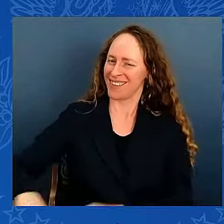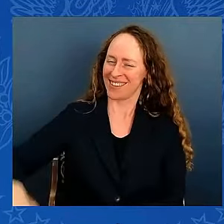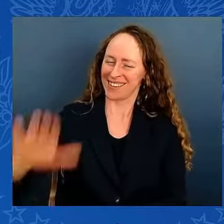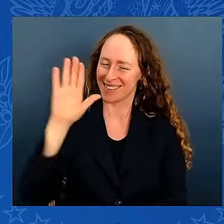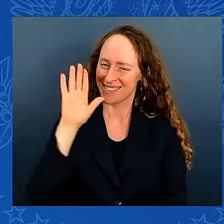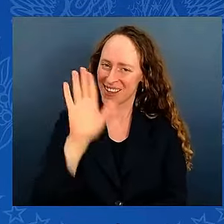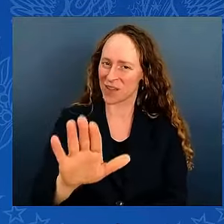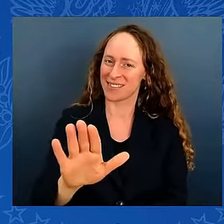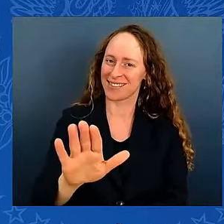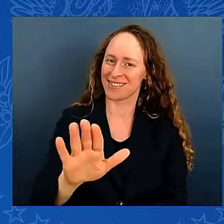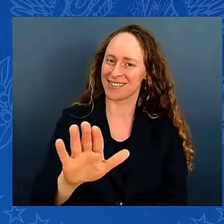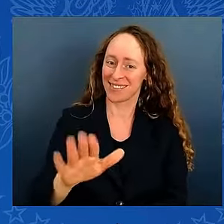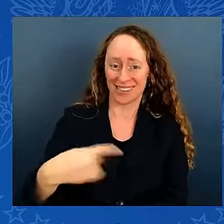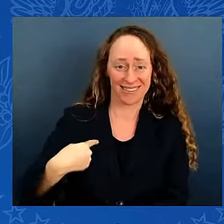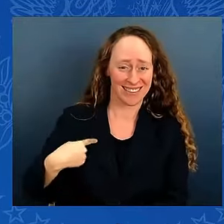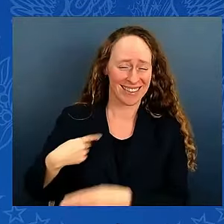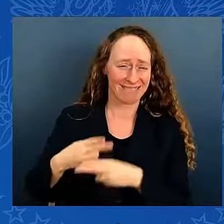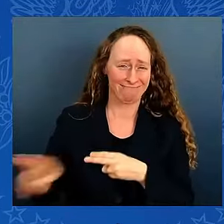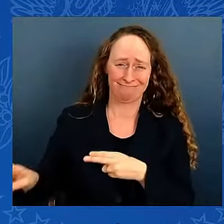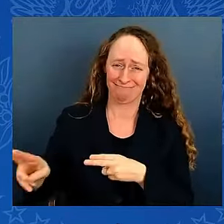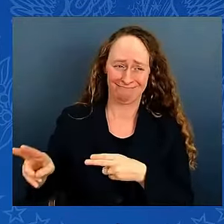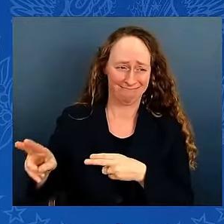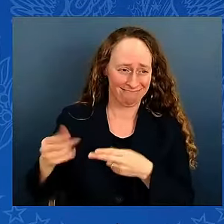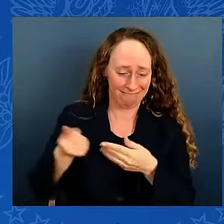couple months left.